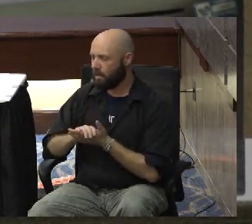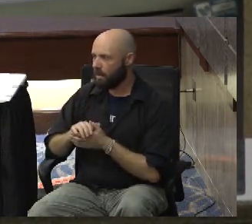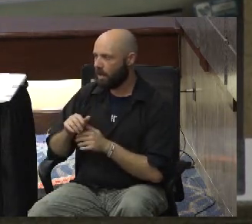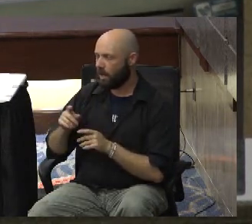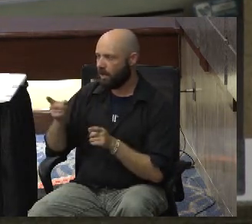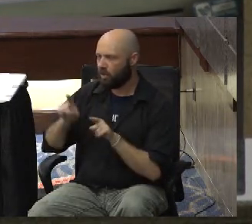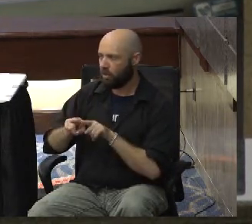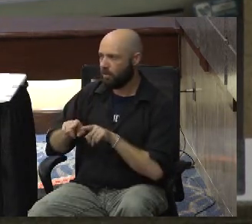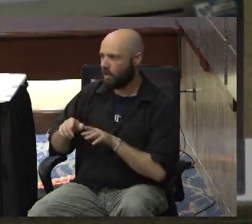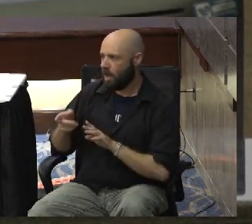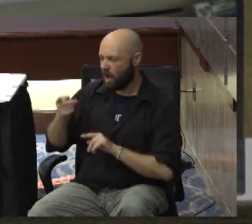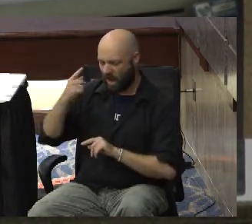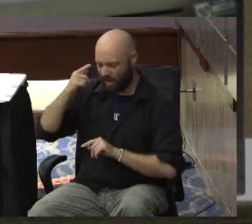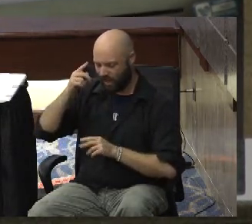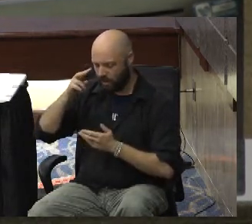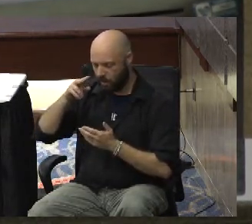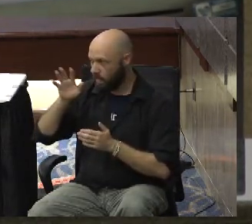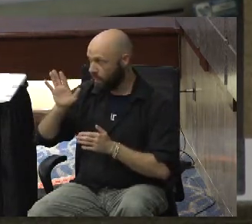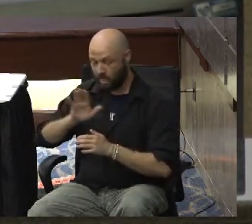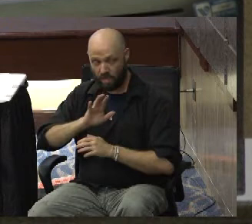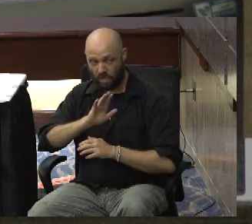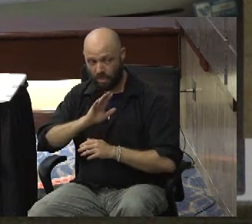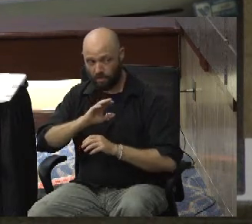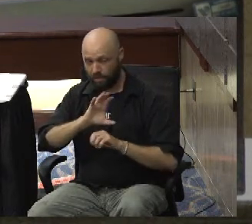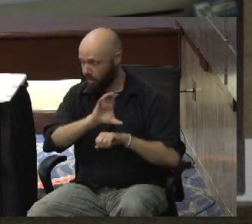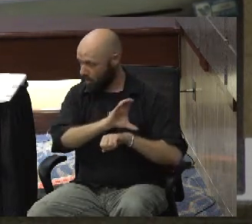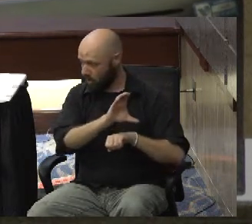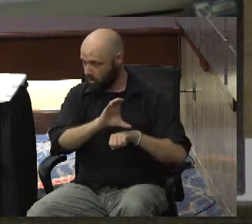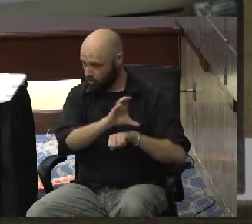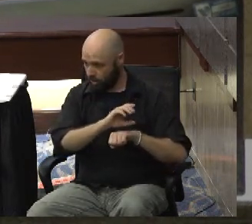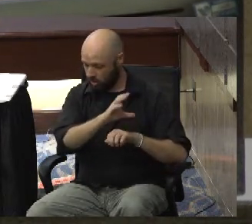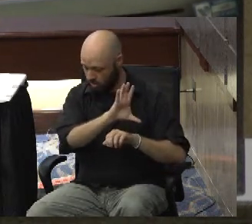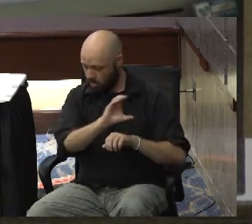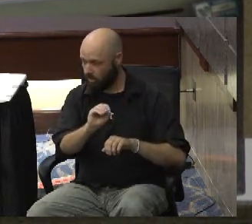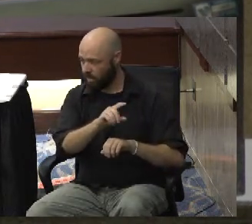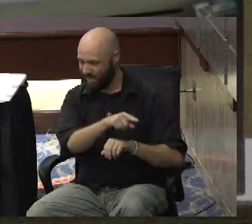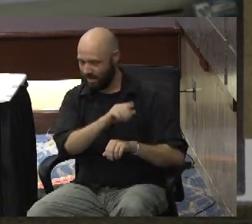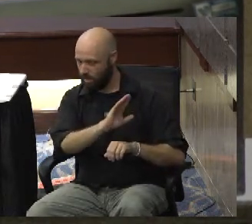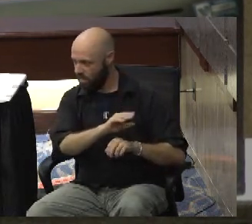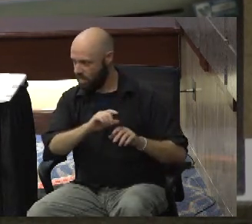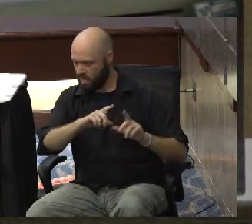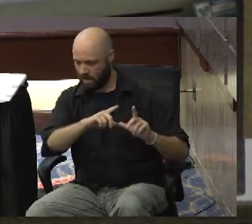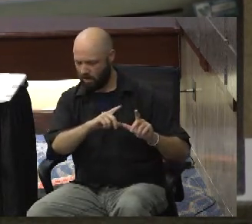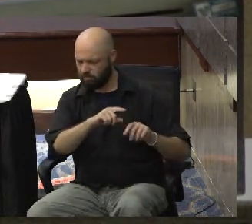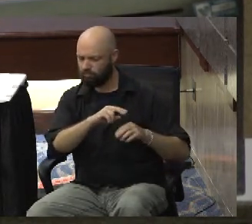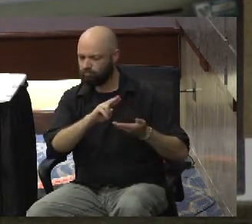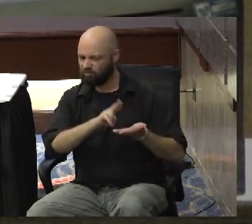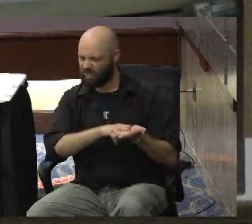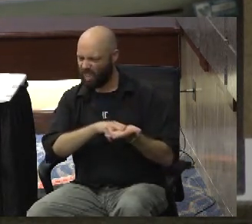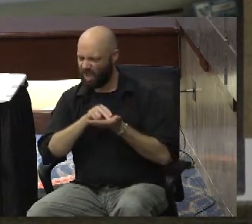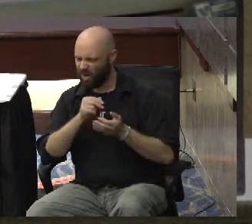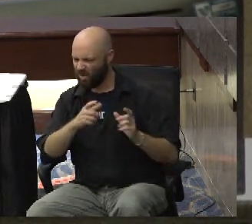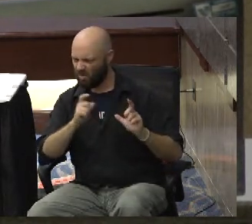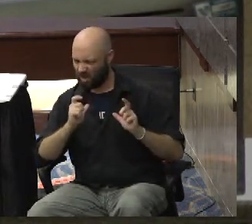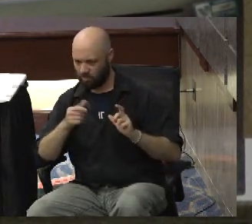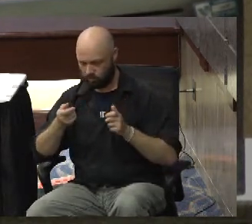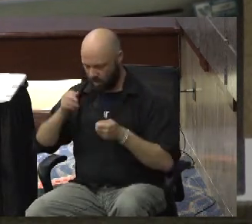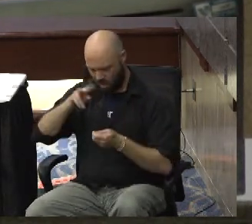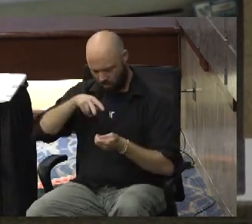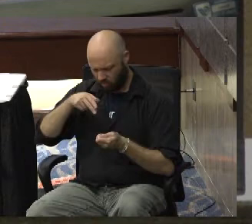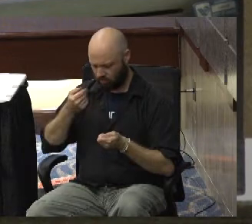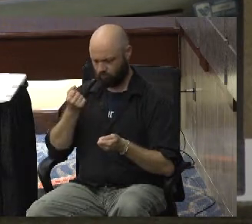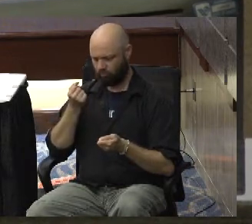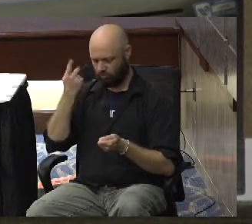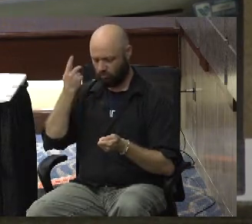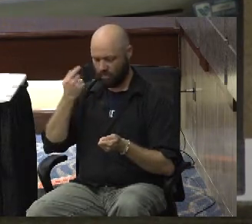opposition, and I could be wrong about it. I read it as a raising awareness to the issue. So what I would say is like a flag was thrown